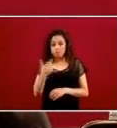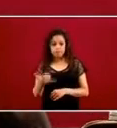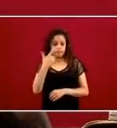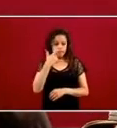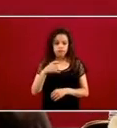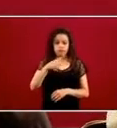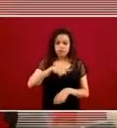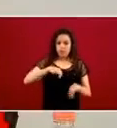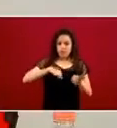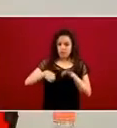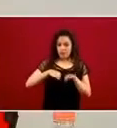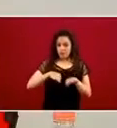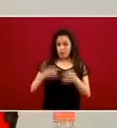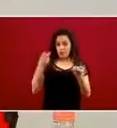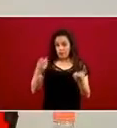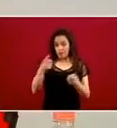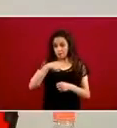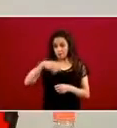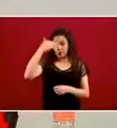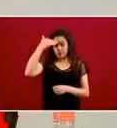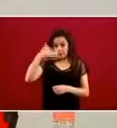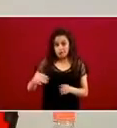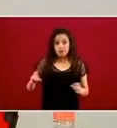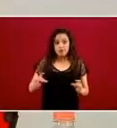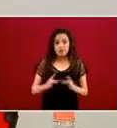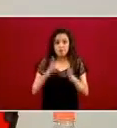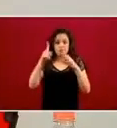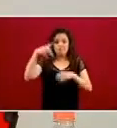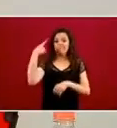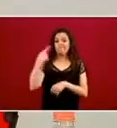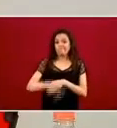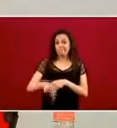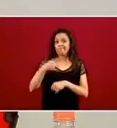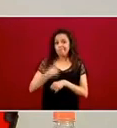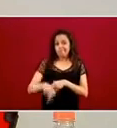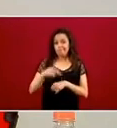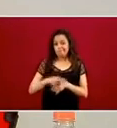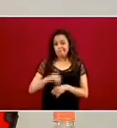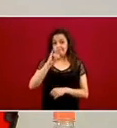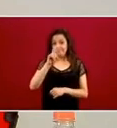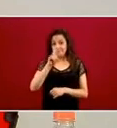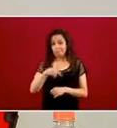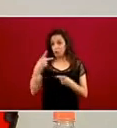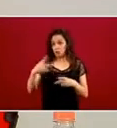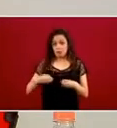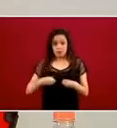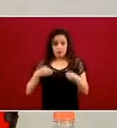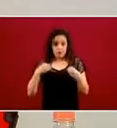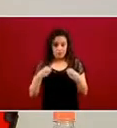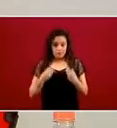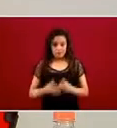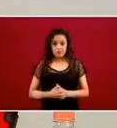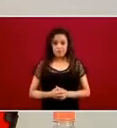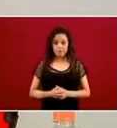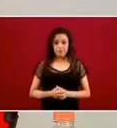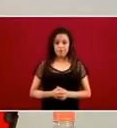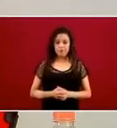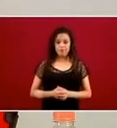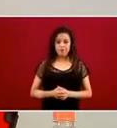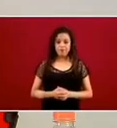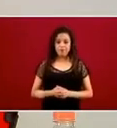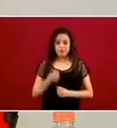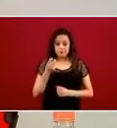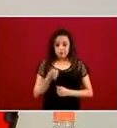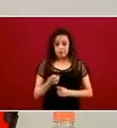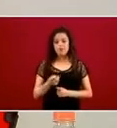disease doctors. Well, this whole set of benefits is very important because we know that the practitioners that choose to